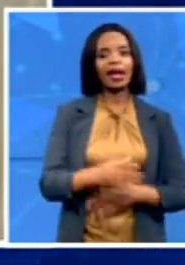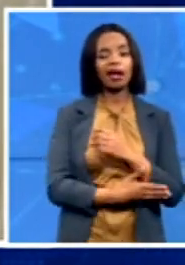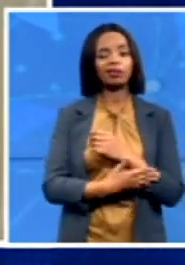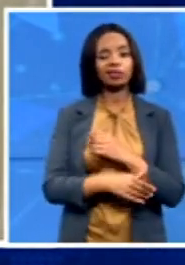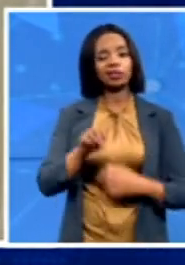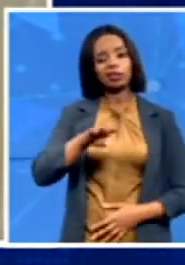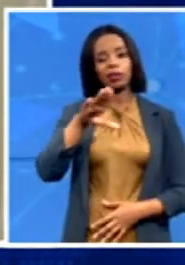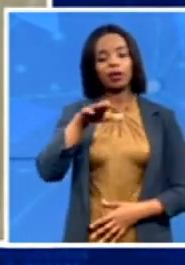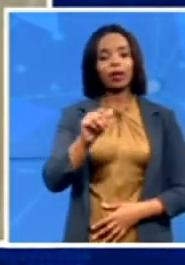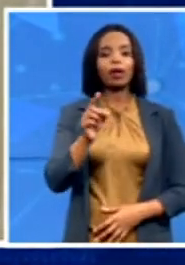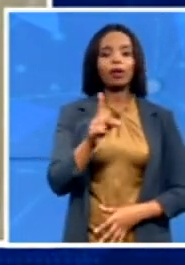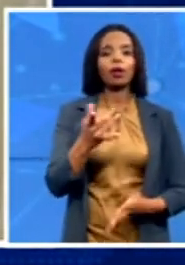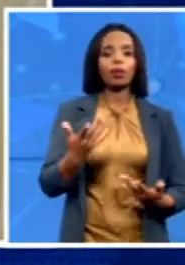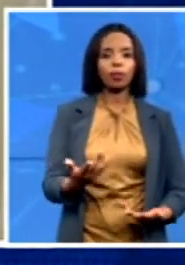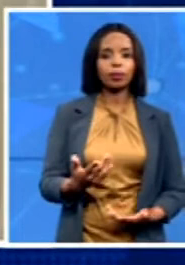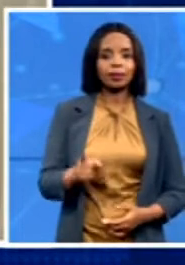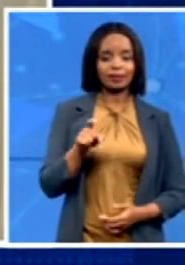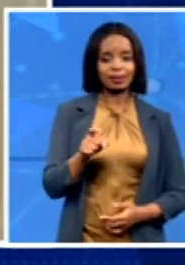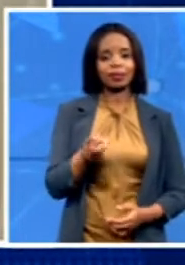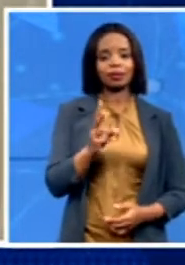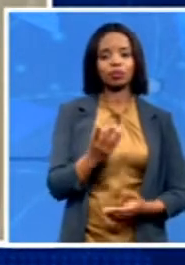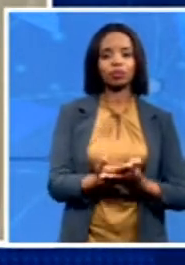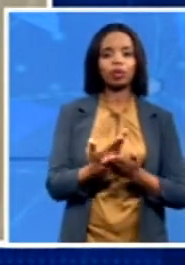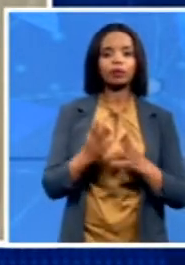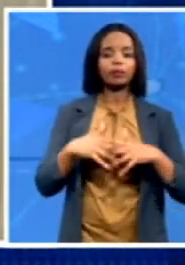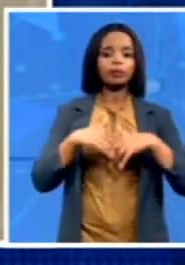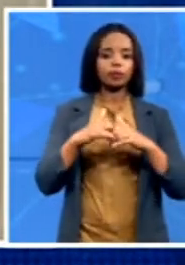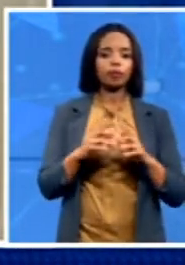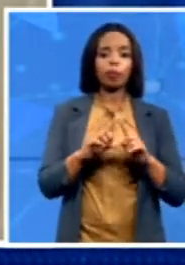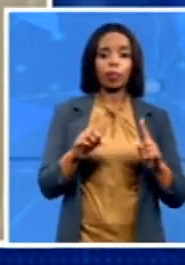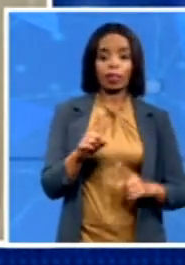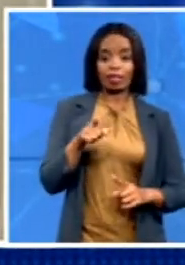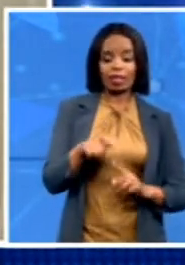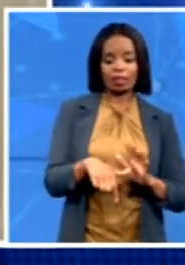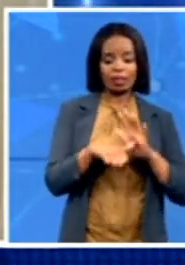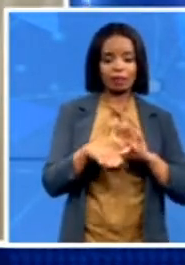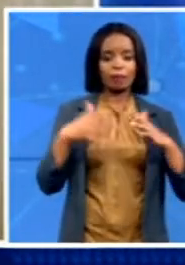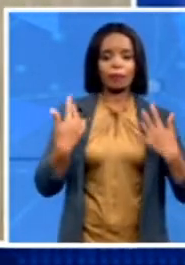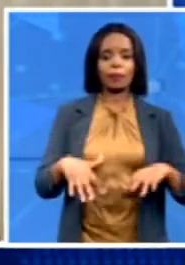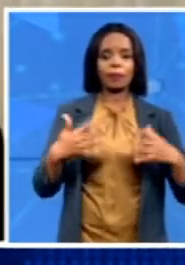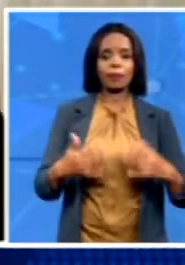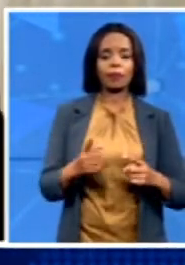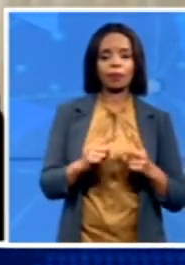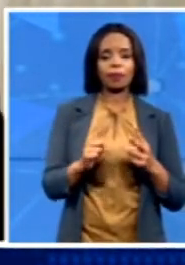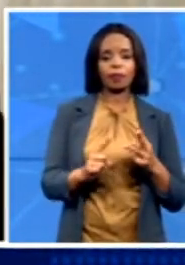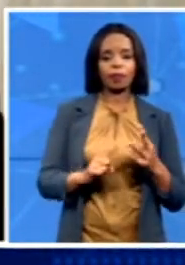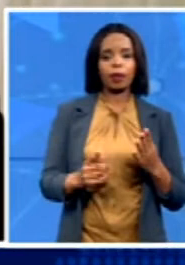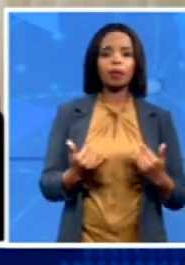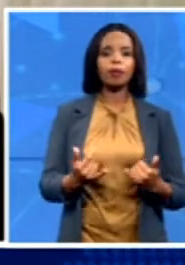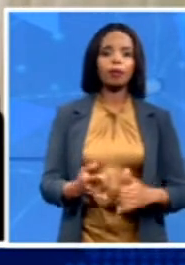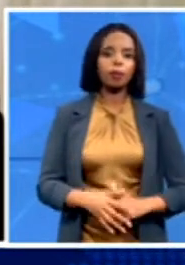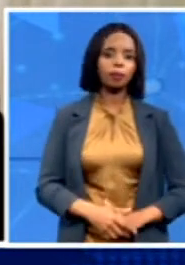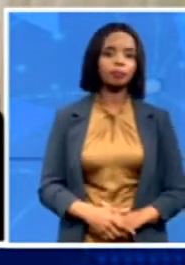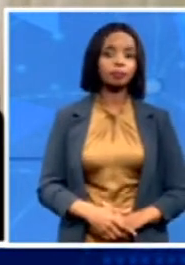can also be developed. So it is a crucial census from that point of view. We've just come out of local government elections,